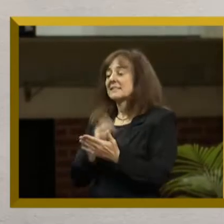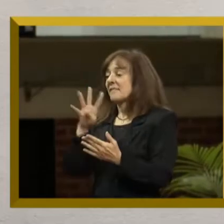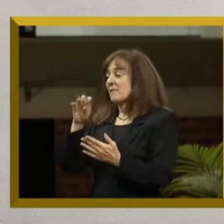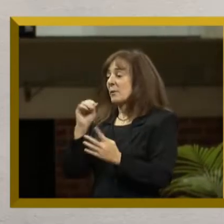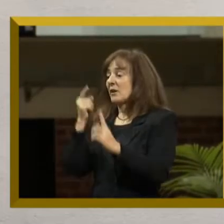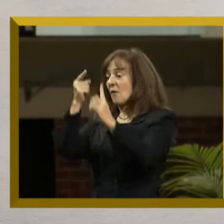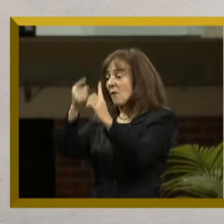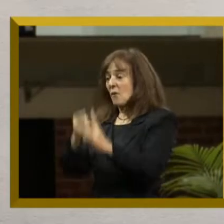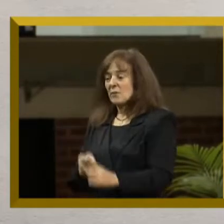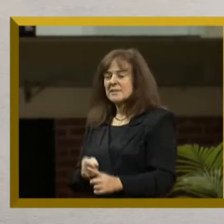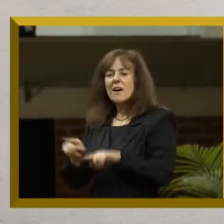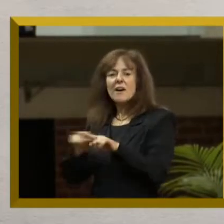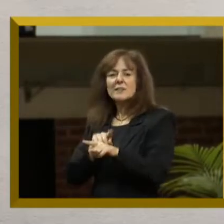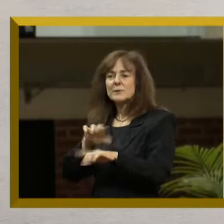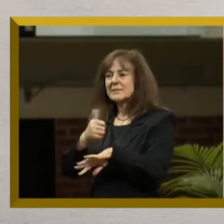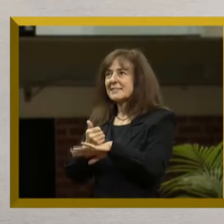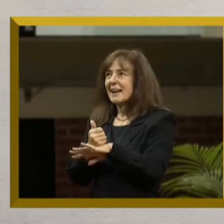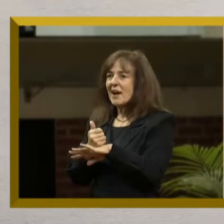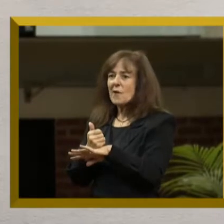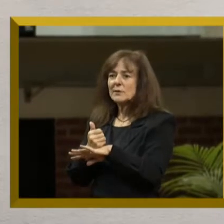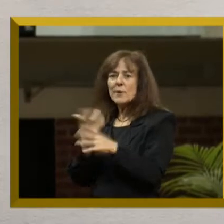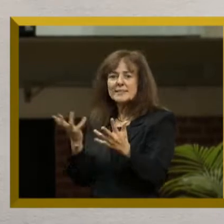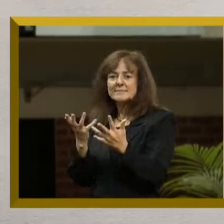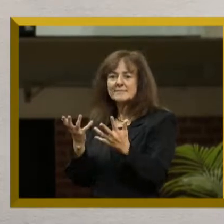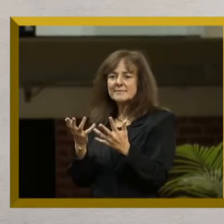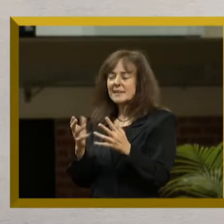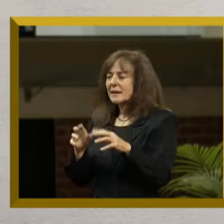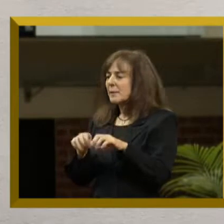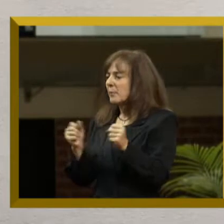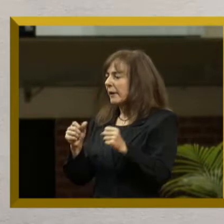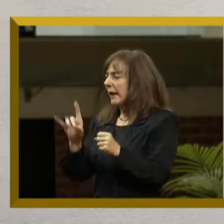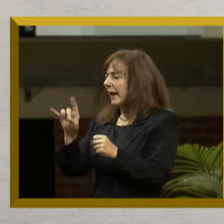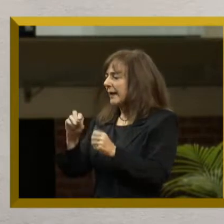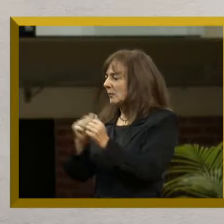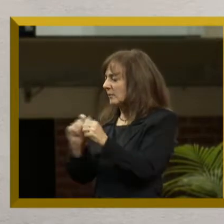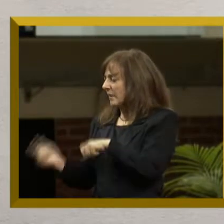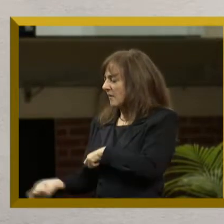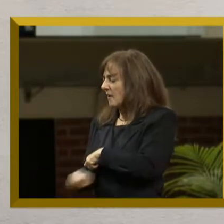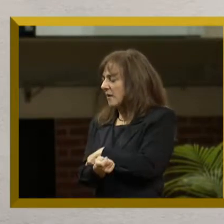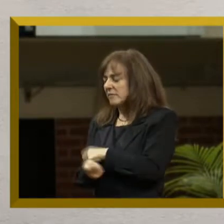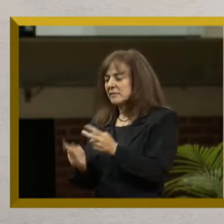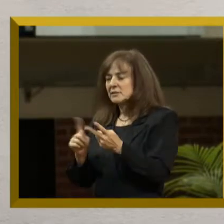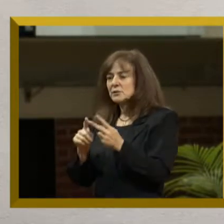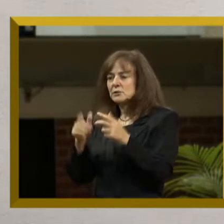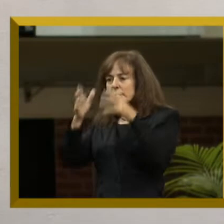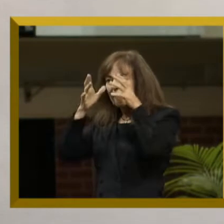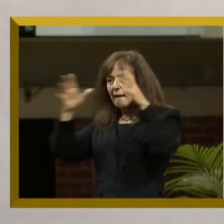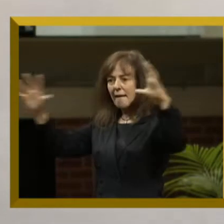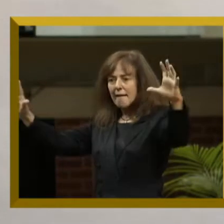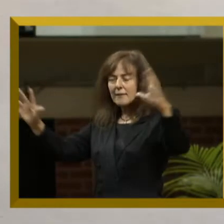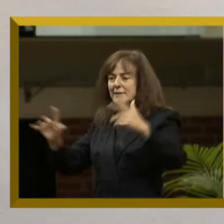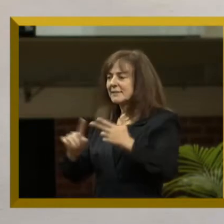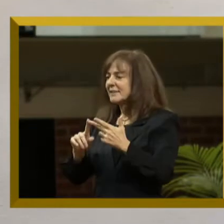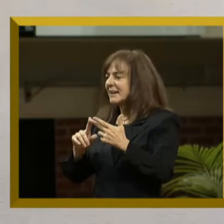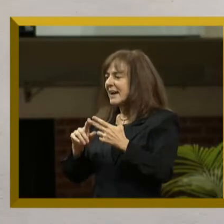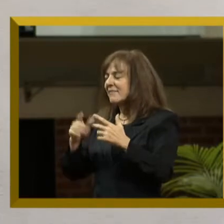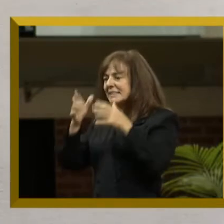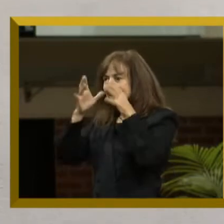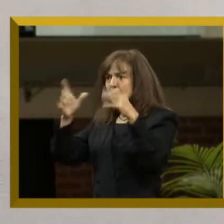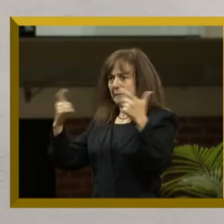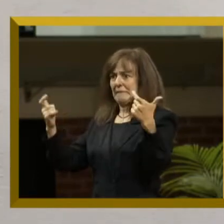goals, I also set out to break 80 in golf, shoot an elk, shoot a trophy